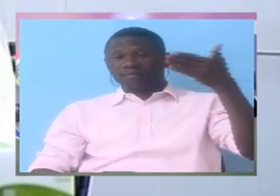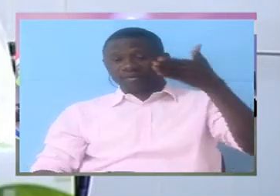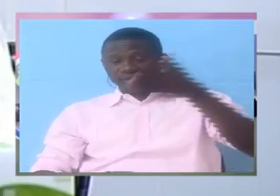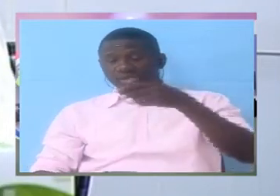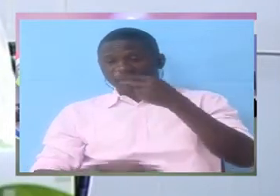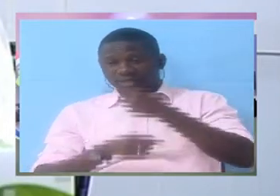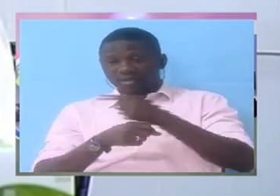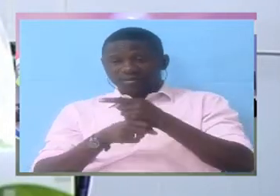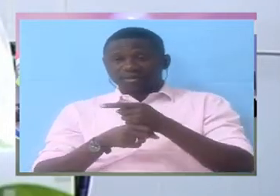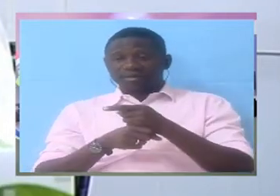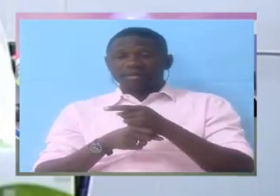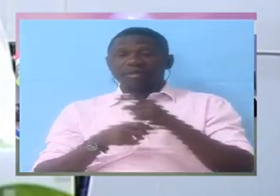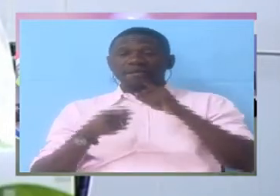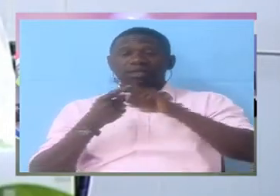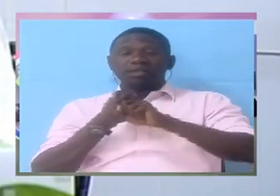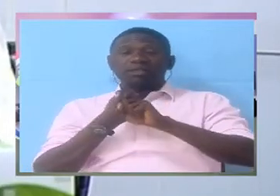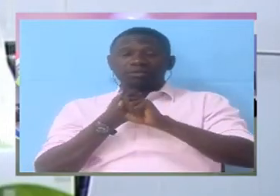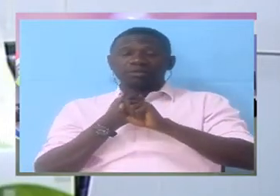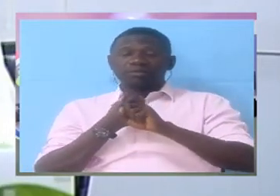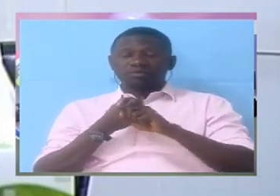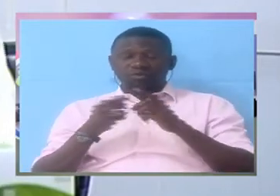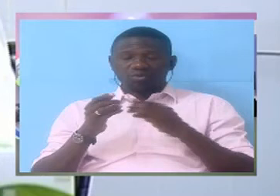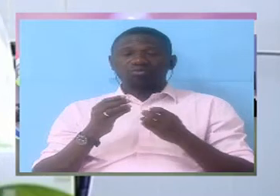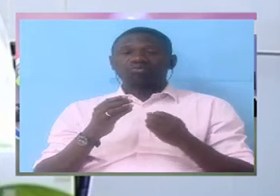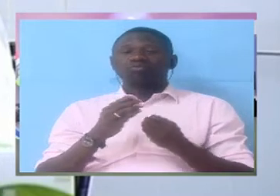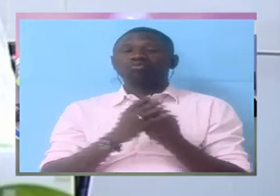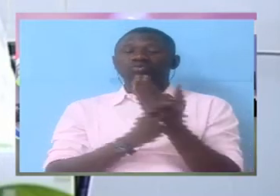was growing from strength to strength.